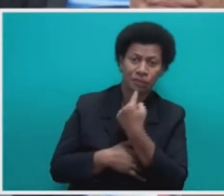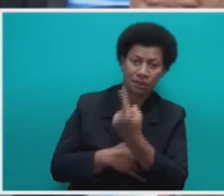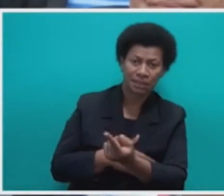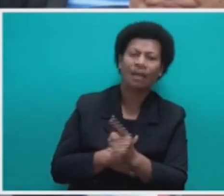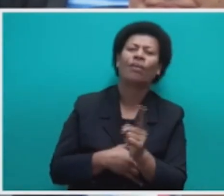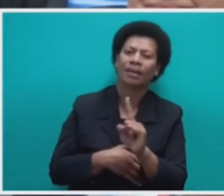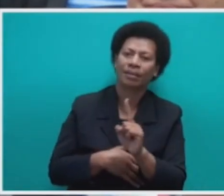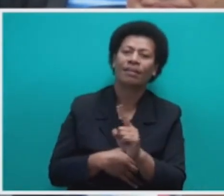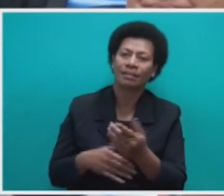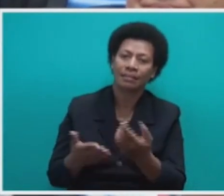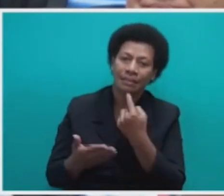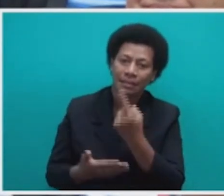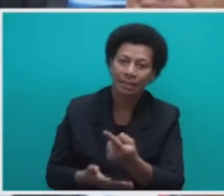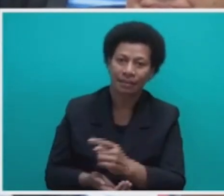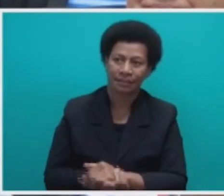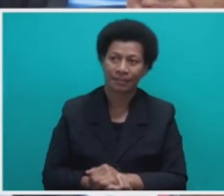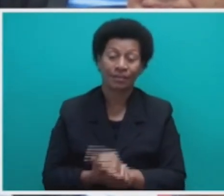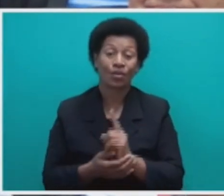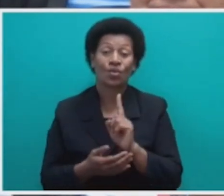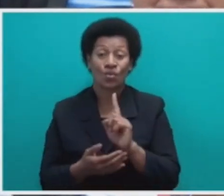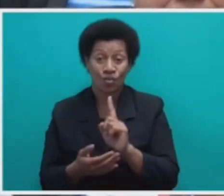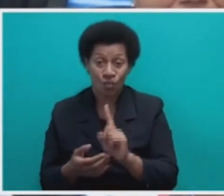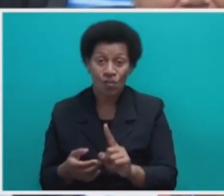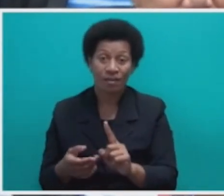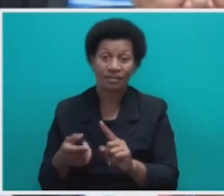is their point? On one hand,